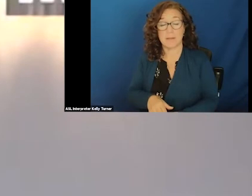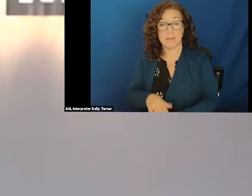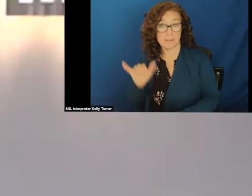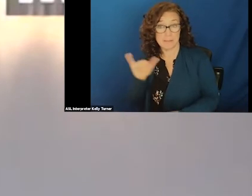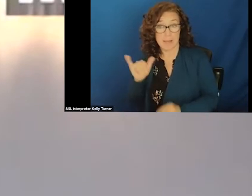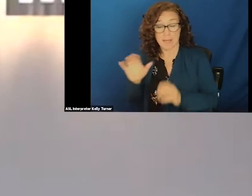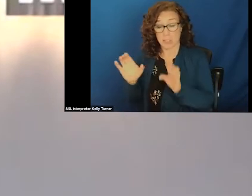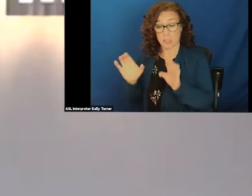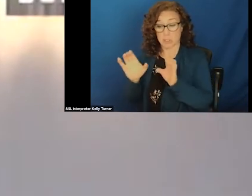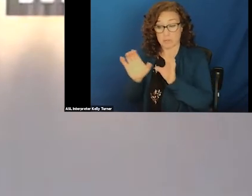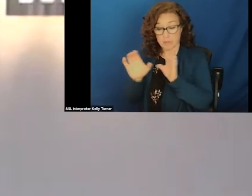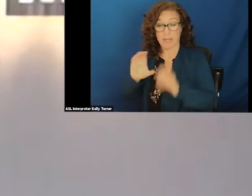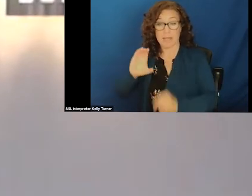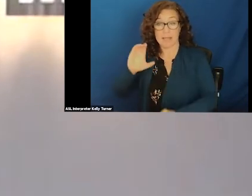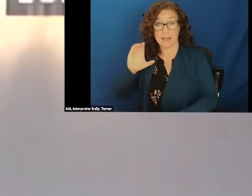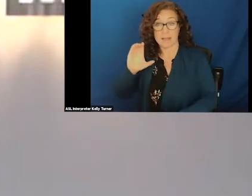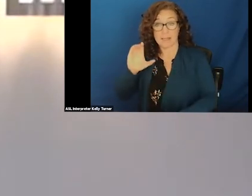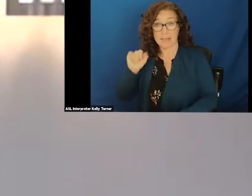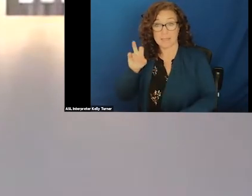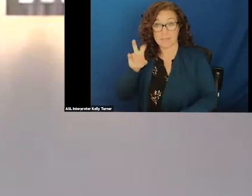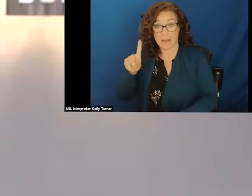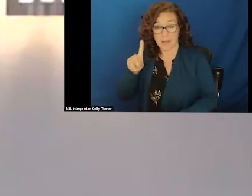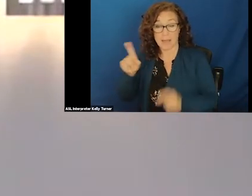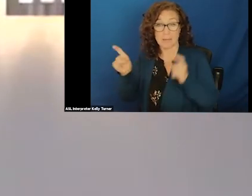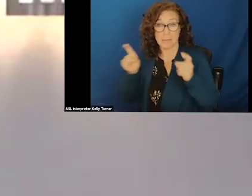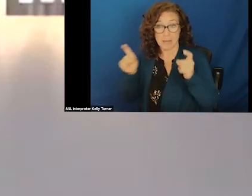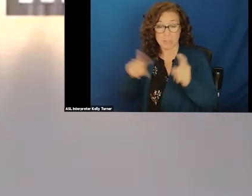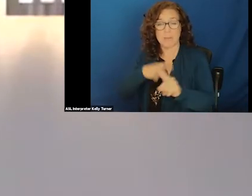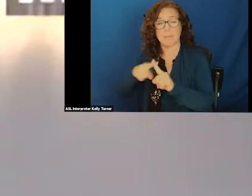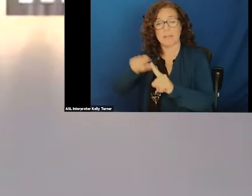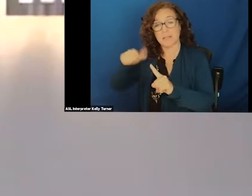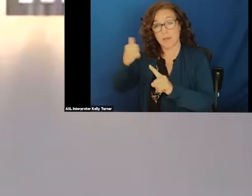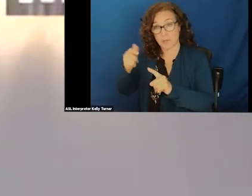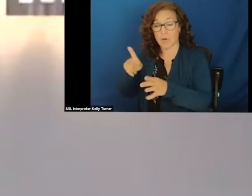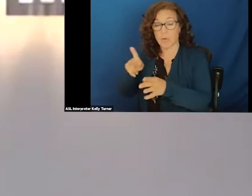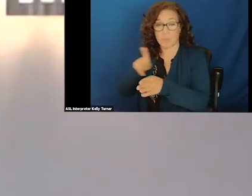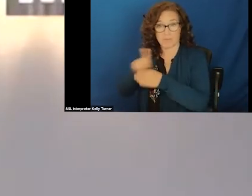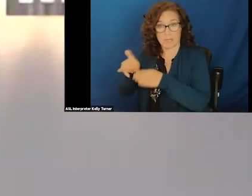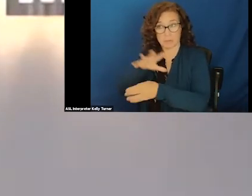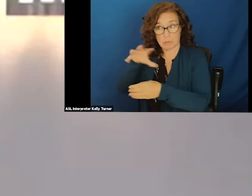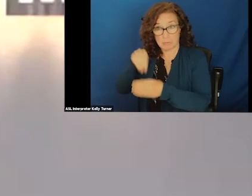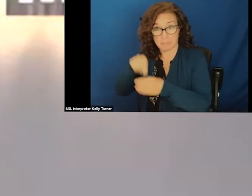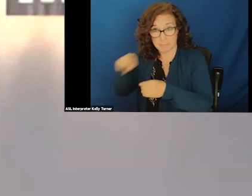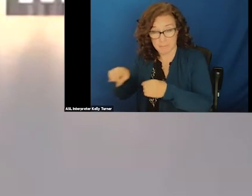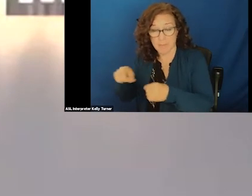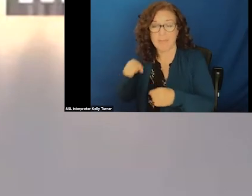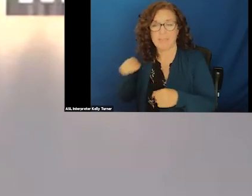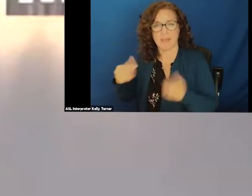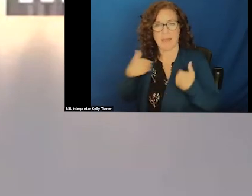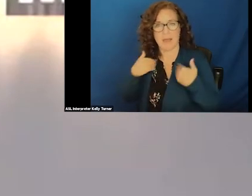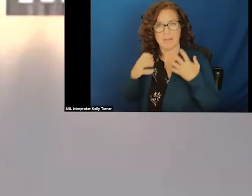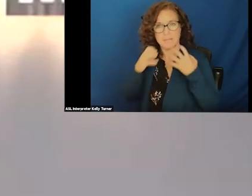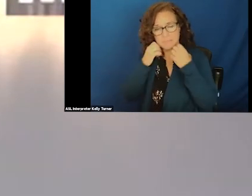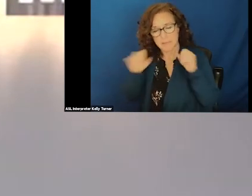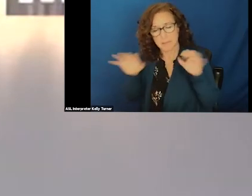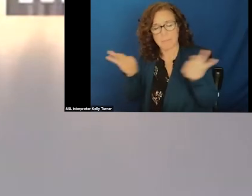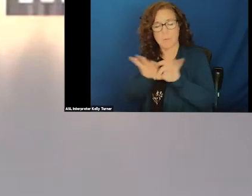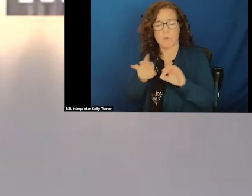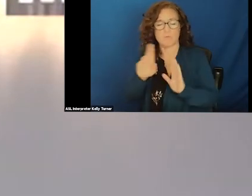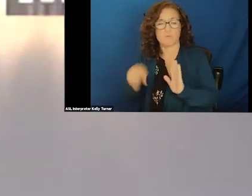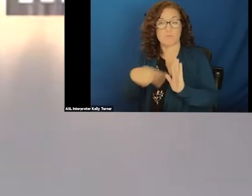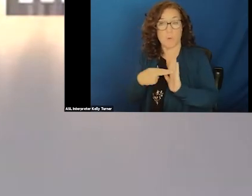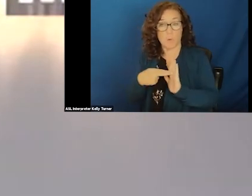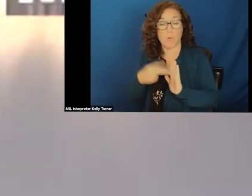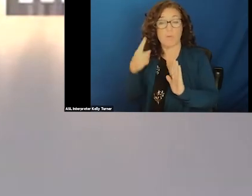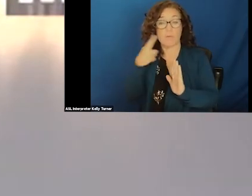serve a vital role in providing for the welfare, safety, and educational needs of Santa Barbara Unified School